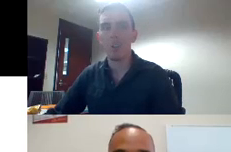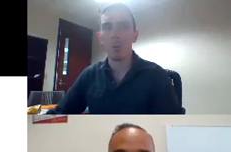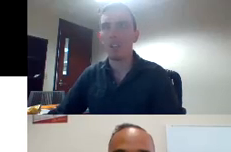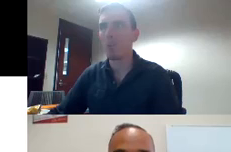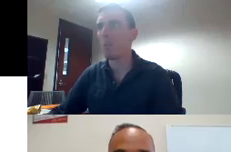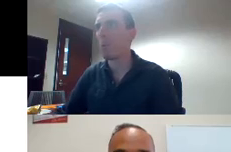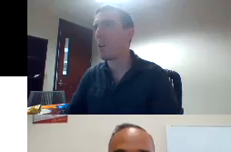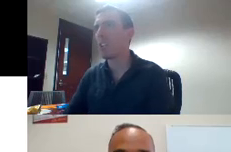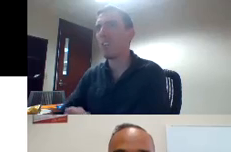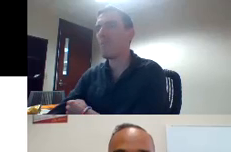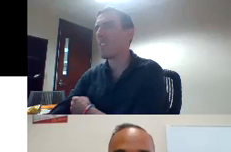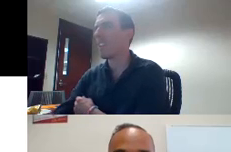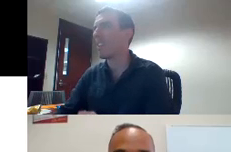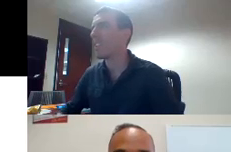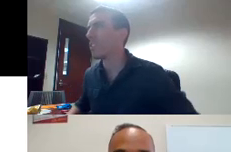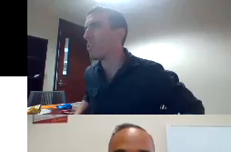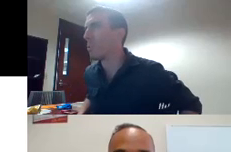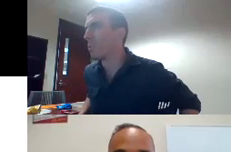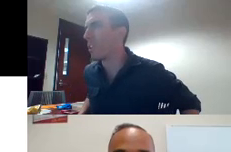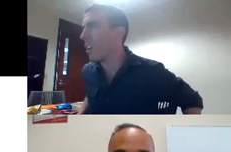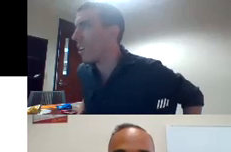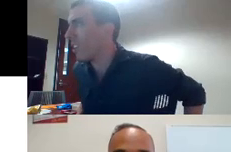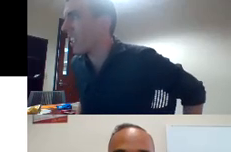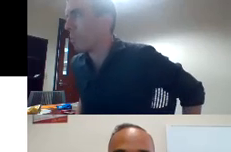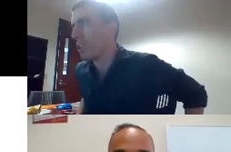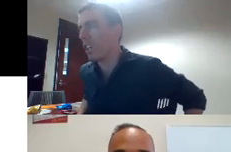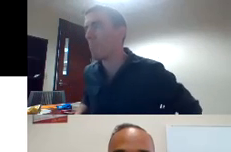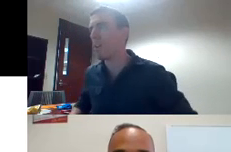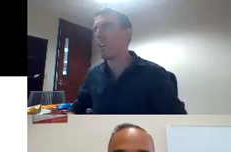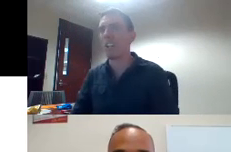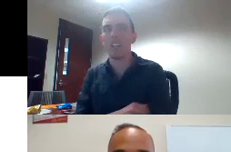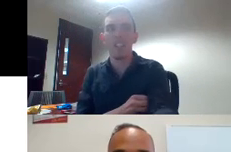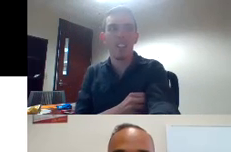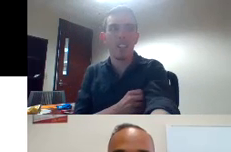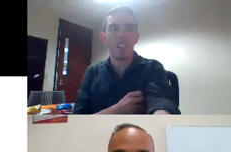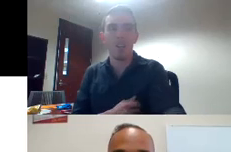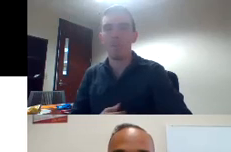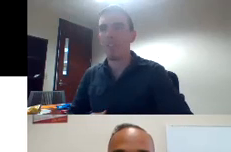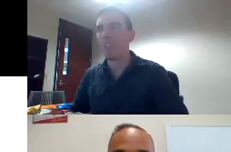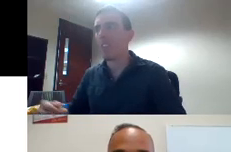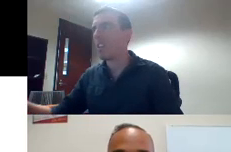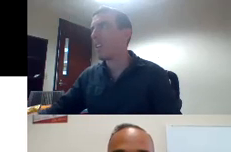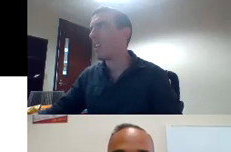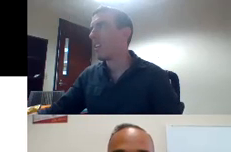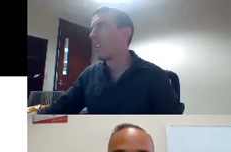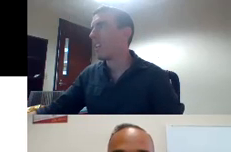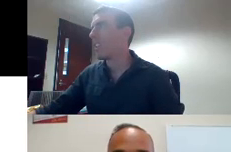All right. Well, everyone, welcome to our next workshop on um,